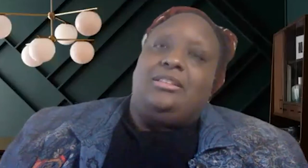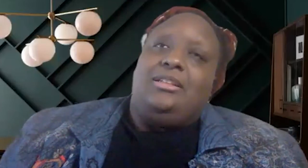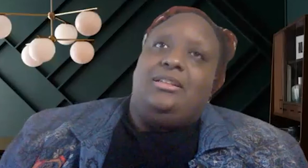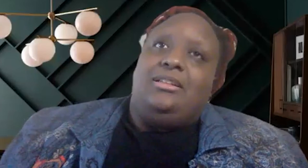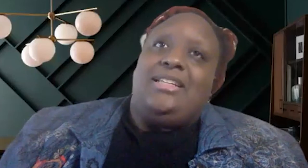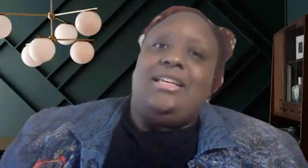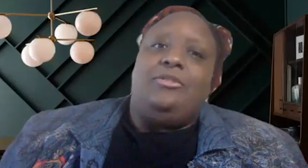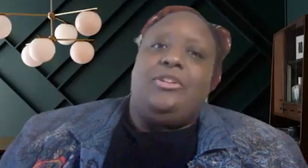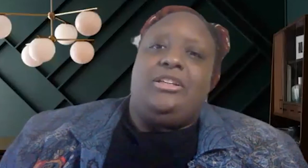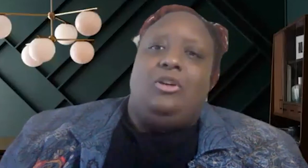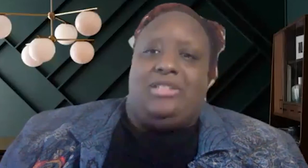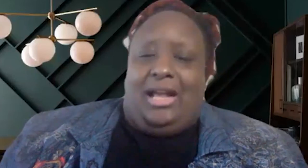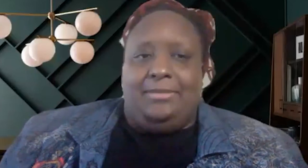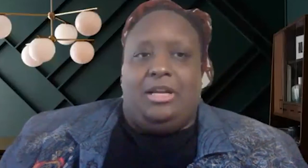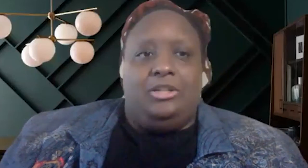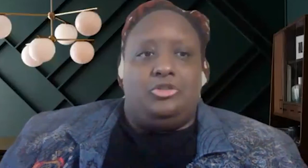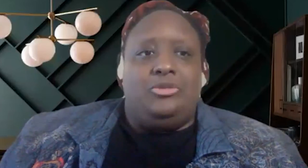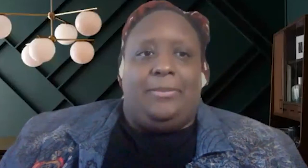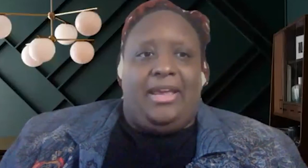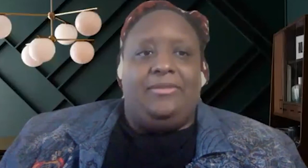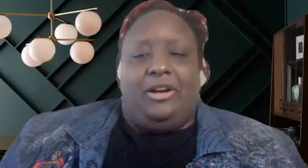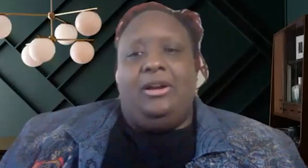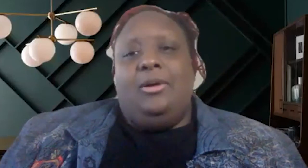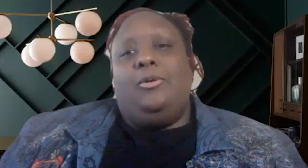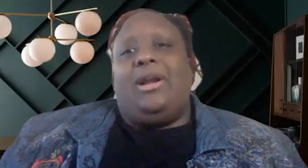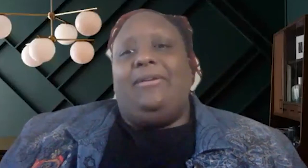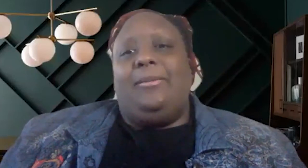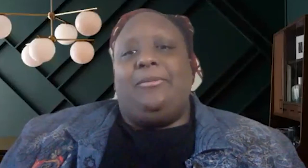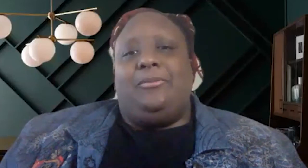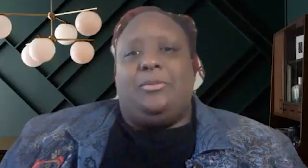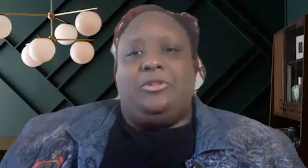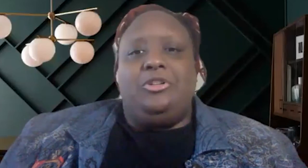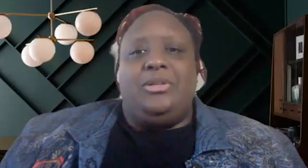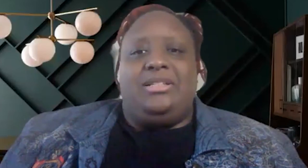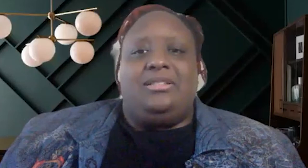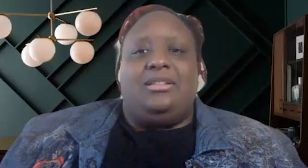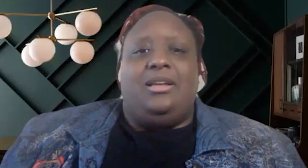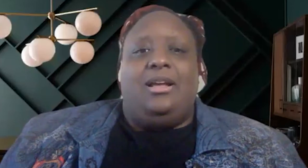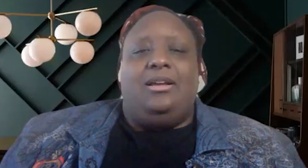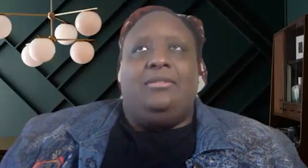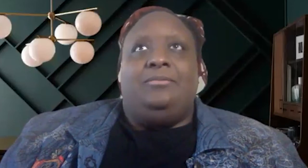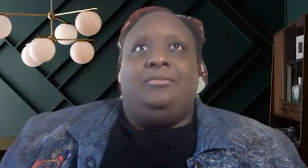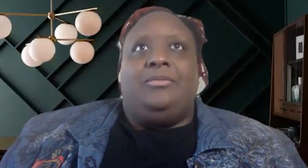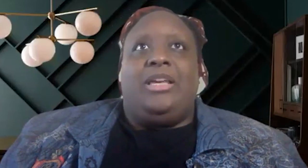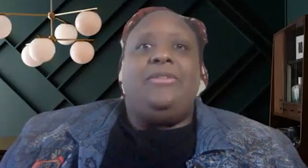And it takes a really long time to undo that behavior. But what I recommend people do is